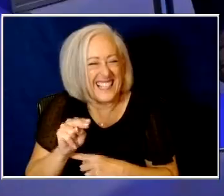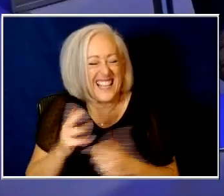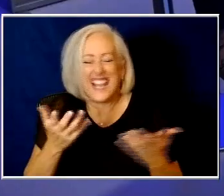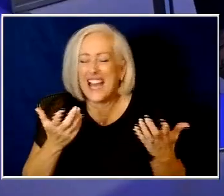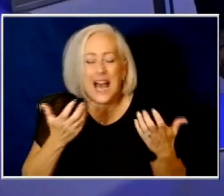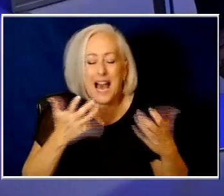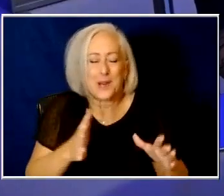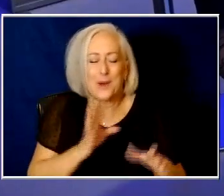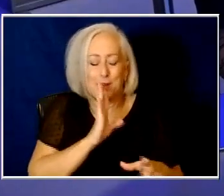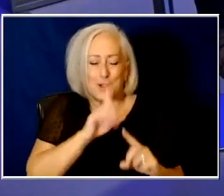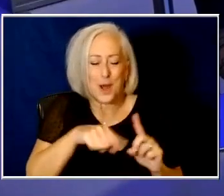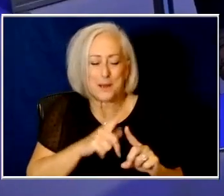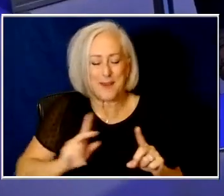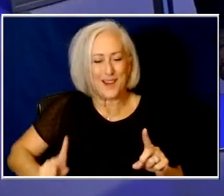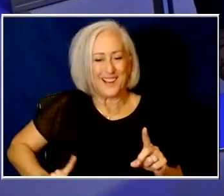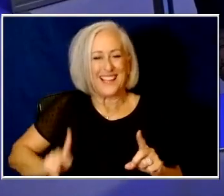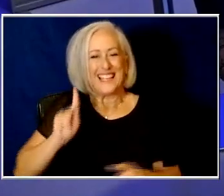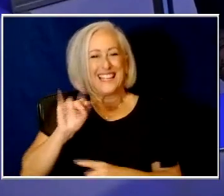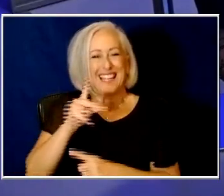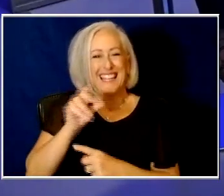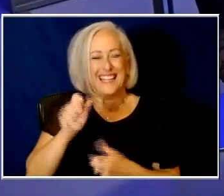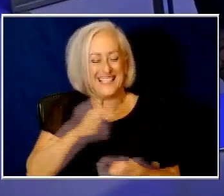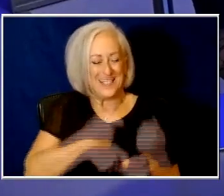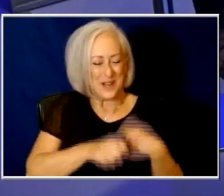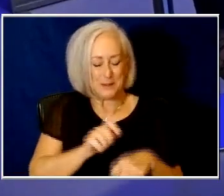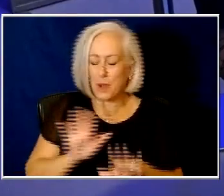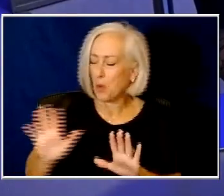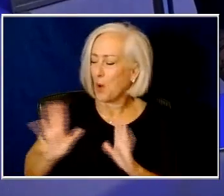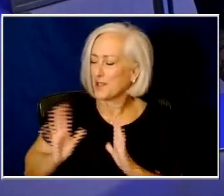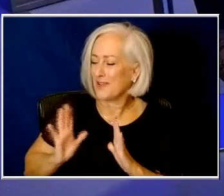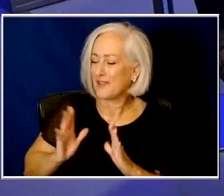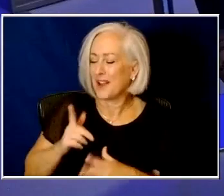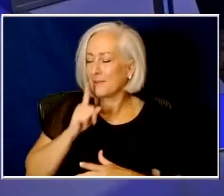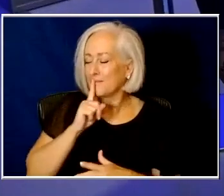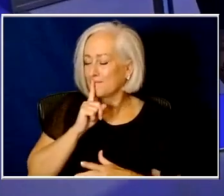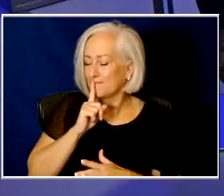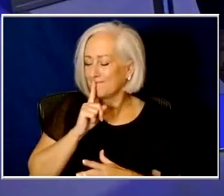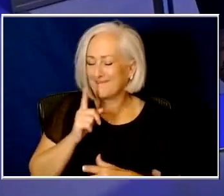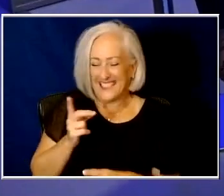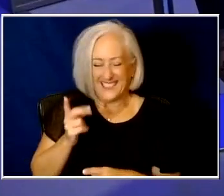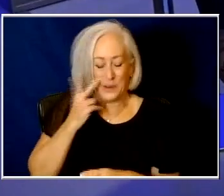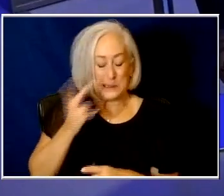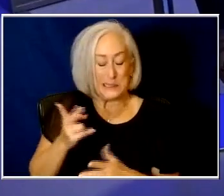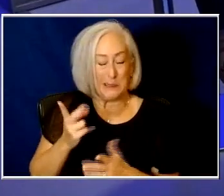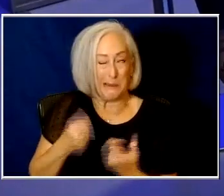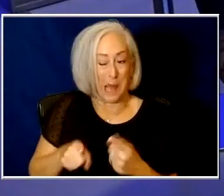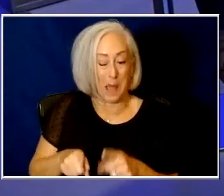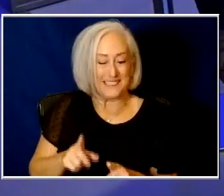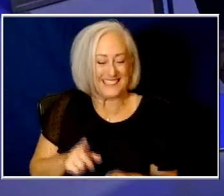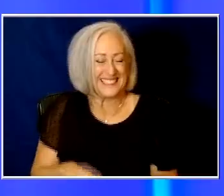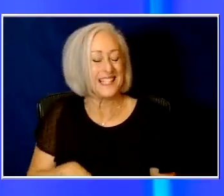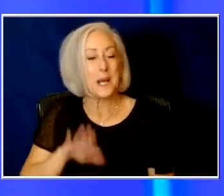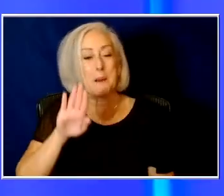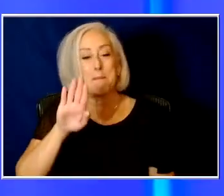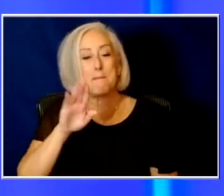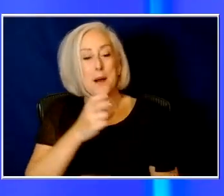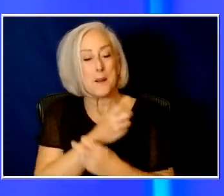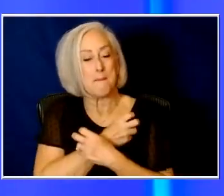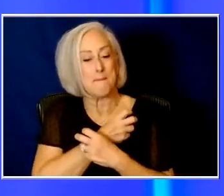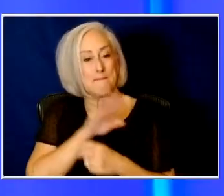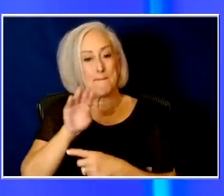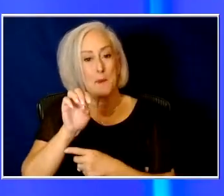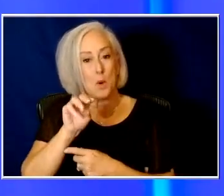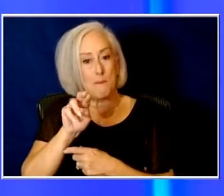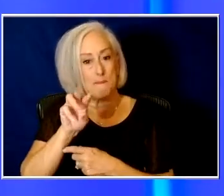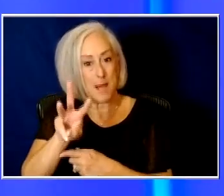are all complicated things. I debate it. I'll take a couple deep breaths. We'll see how that goes. Breath, get it. But the bone marrow is a very complicated organ because